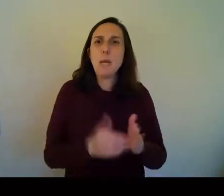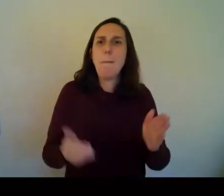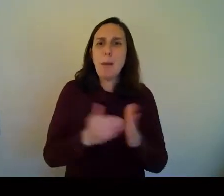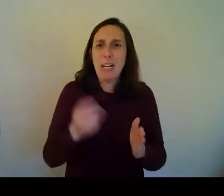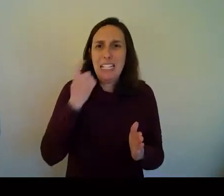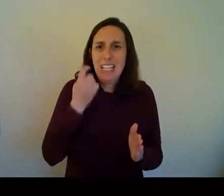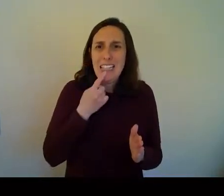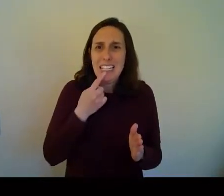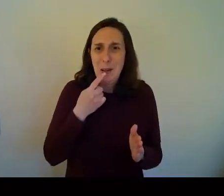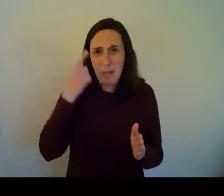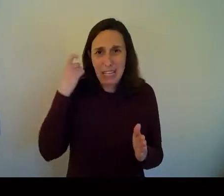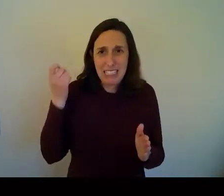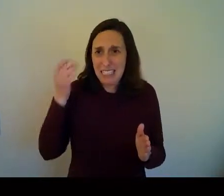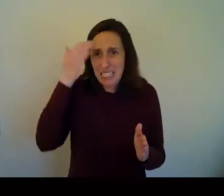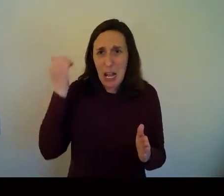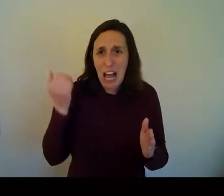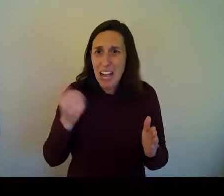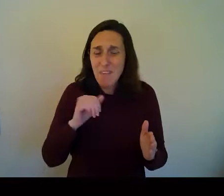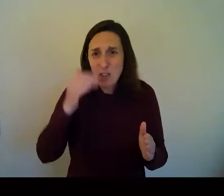all those wonderful words that I said.